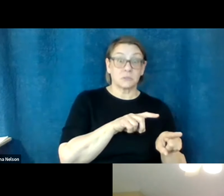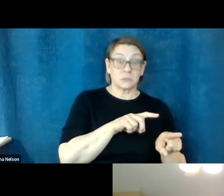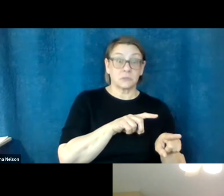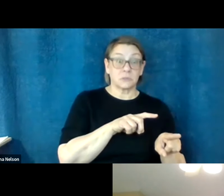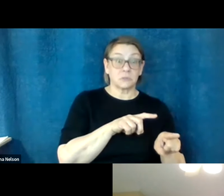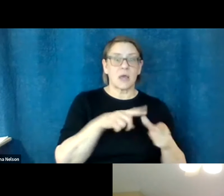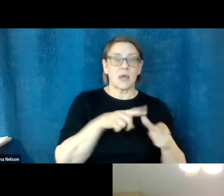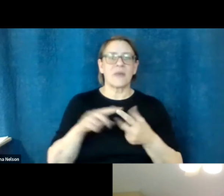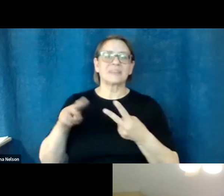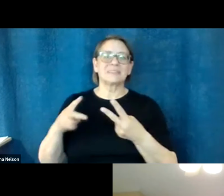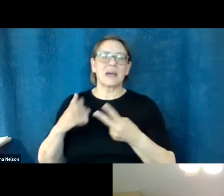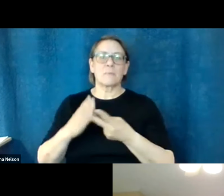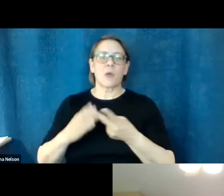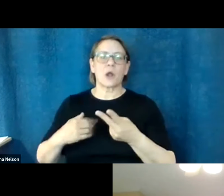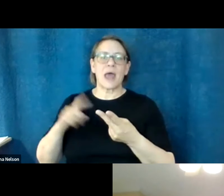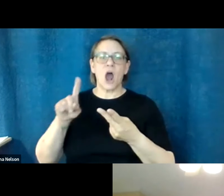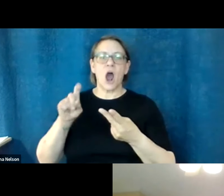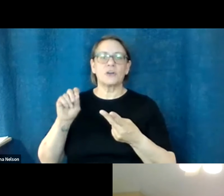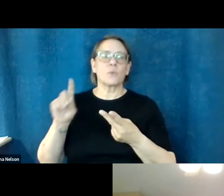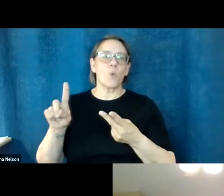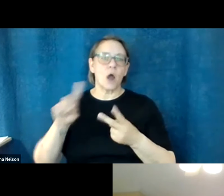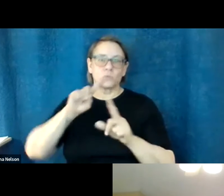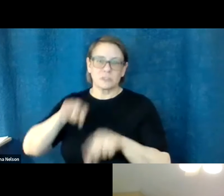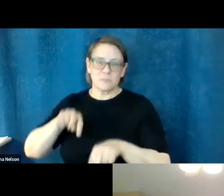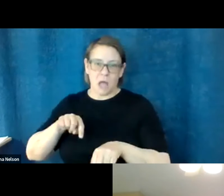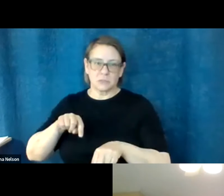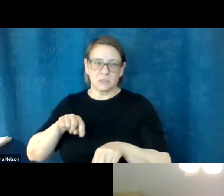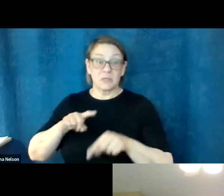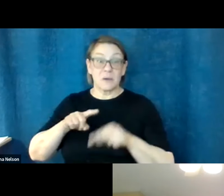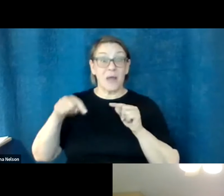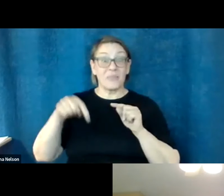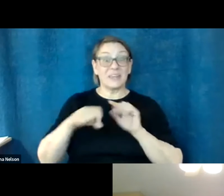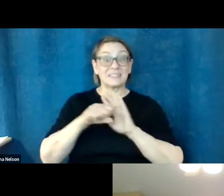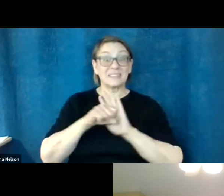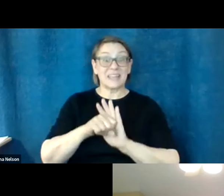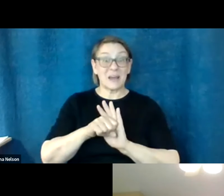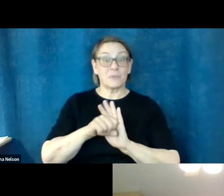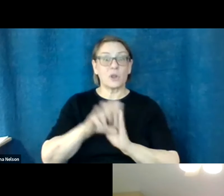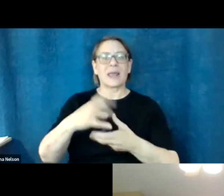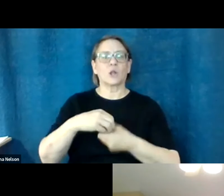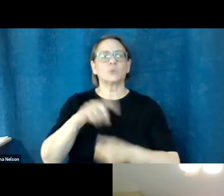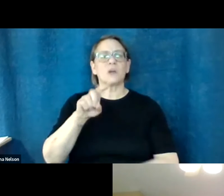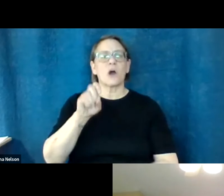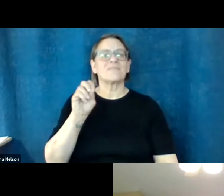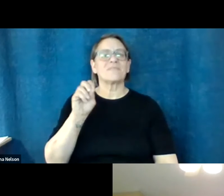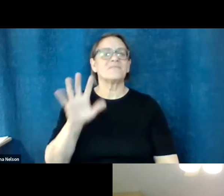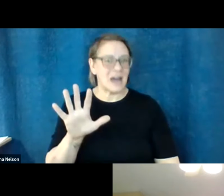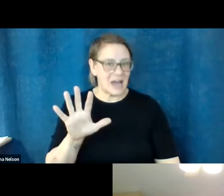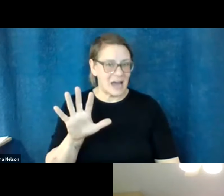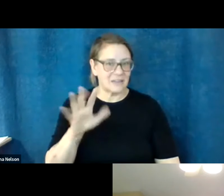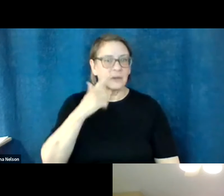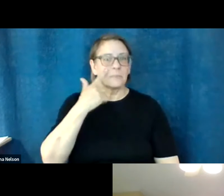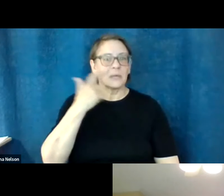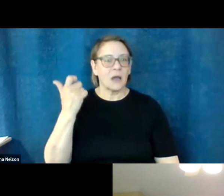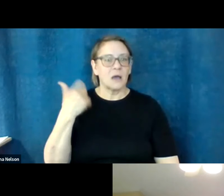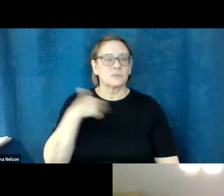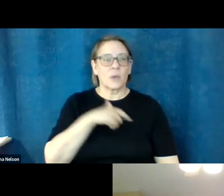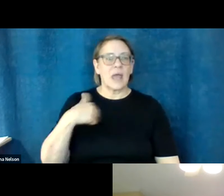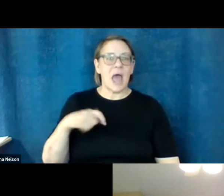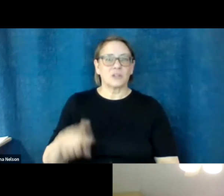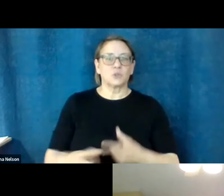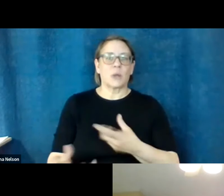And then the second part, had 101 respondents. However, this sample consists of 105. And that's due to the fact that we had to